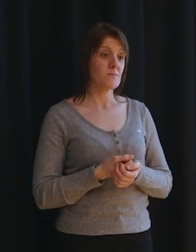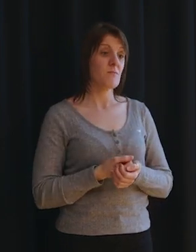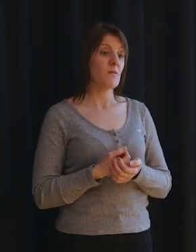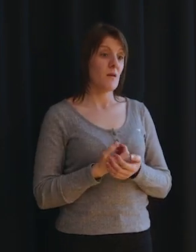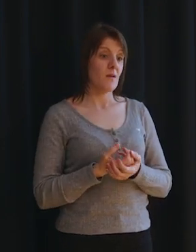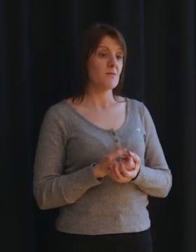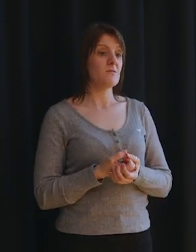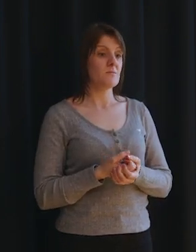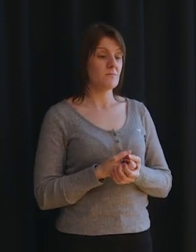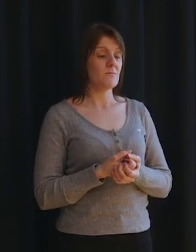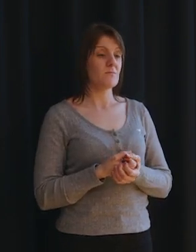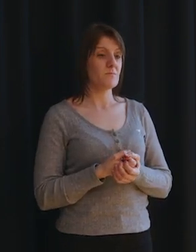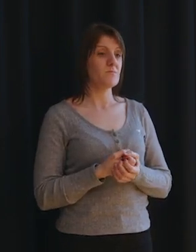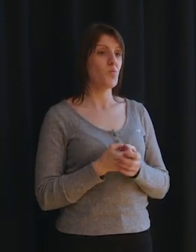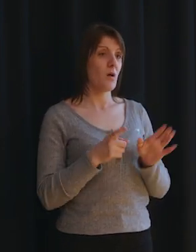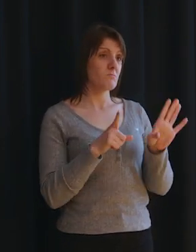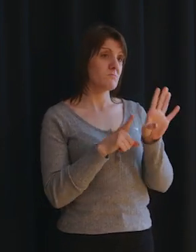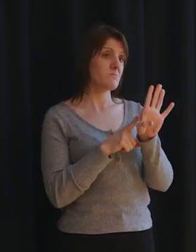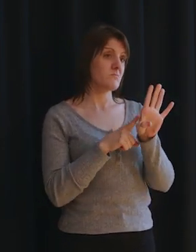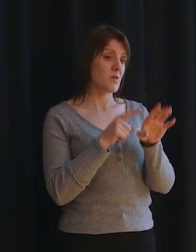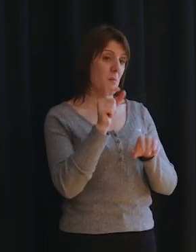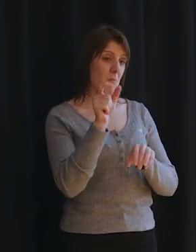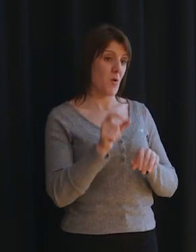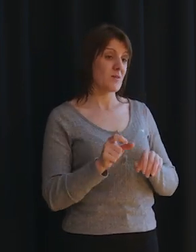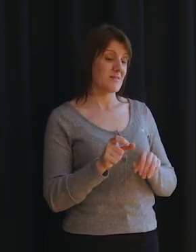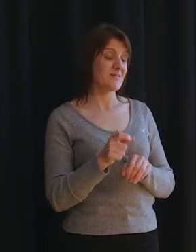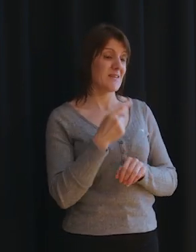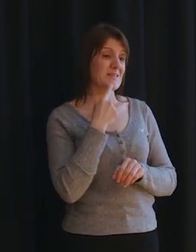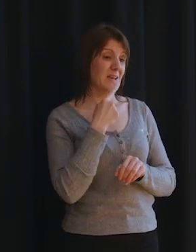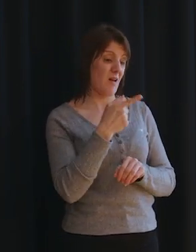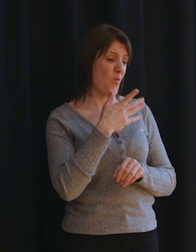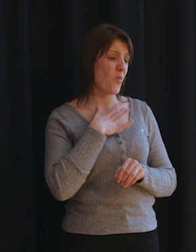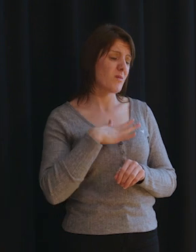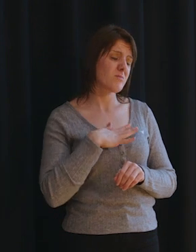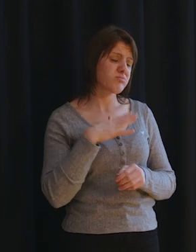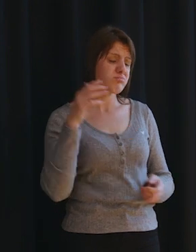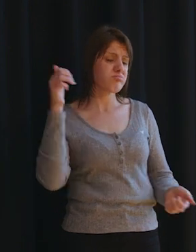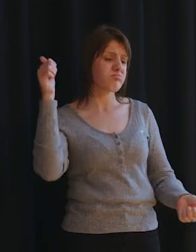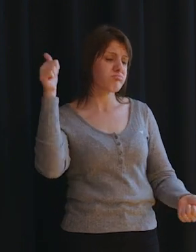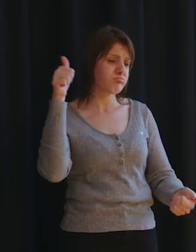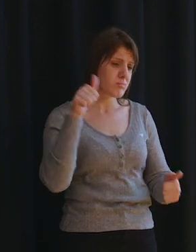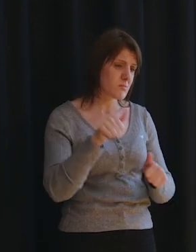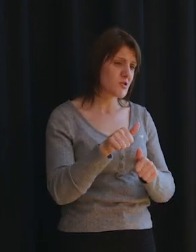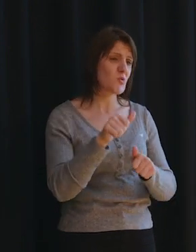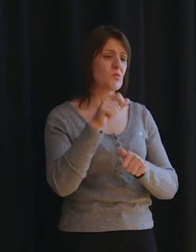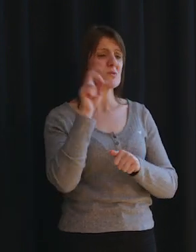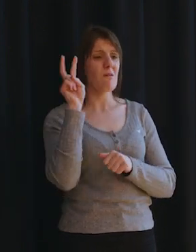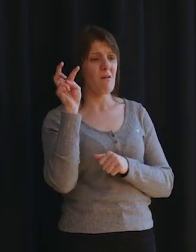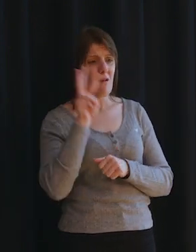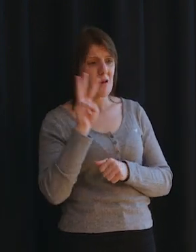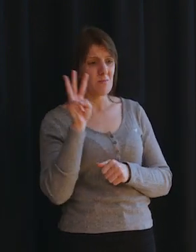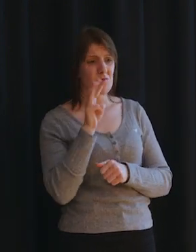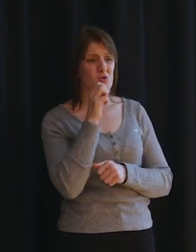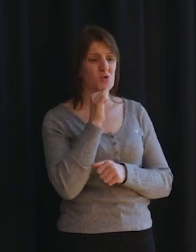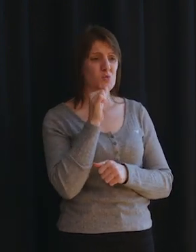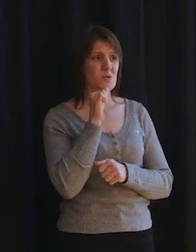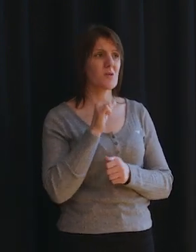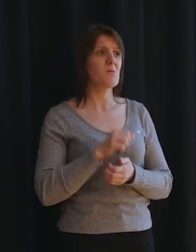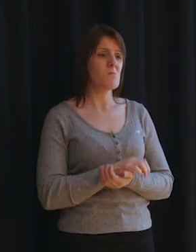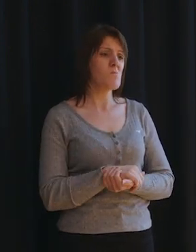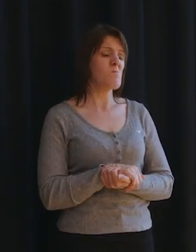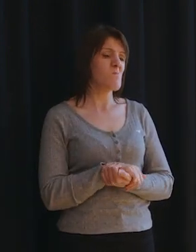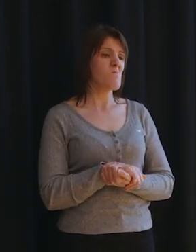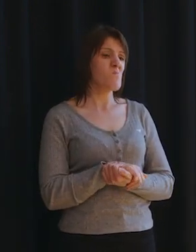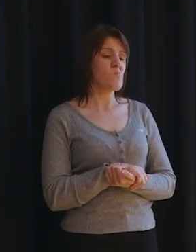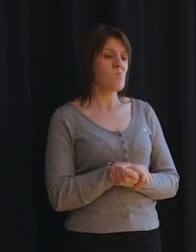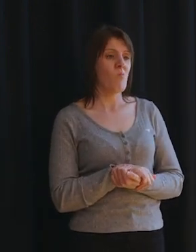although the young person did say that they wanted to kind of reduce their cannabis use, and thinking that using